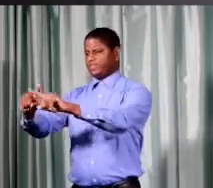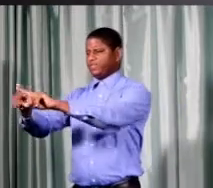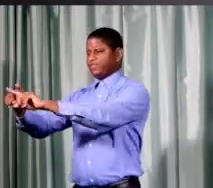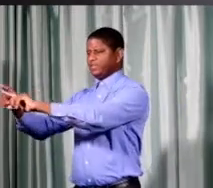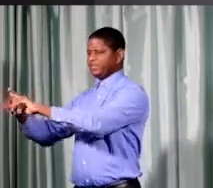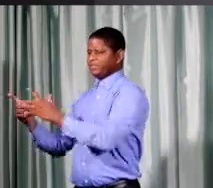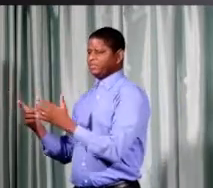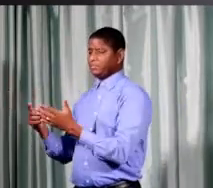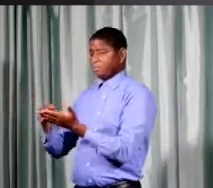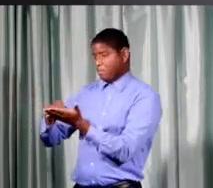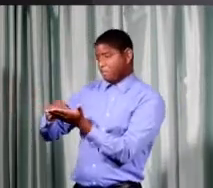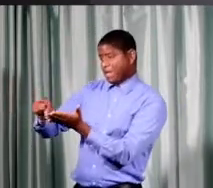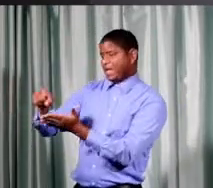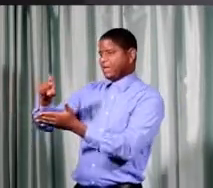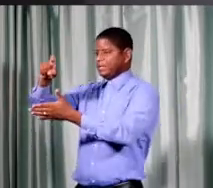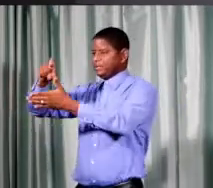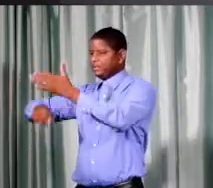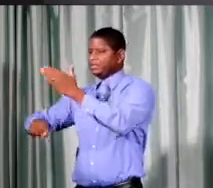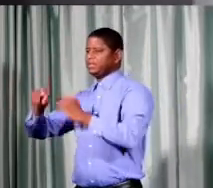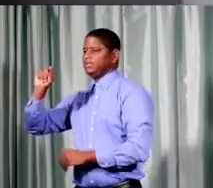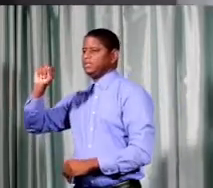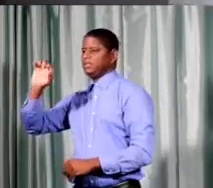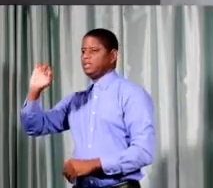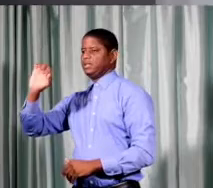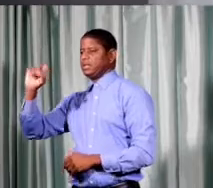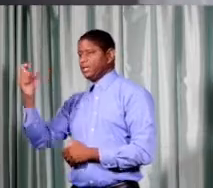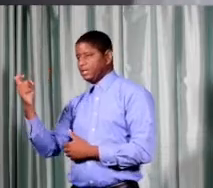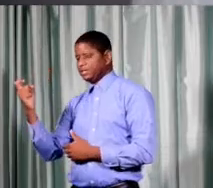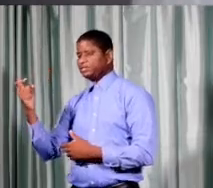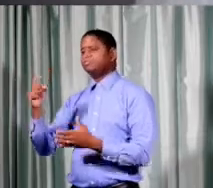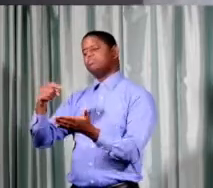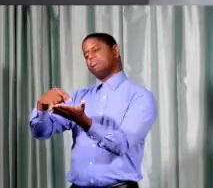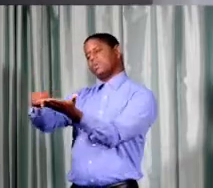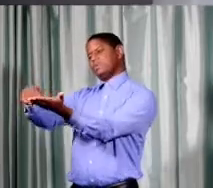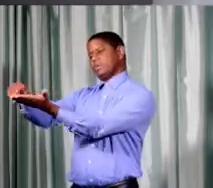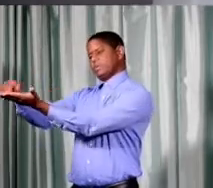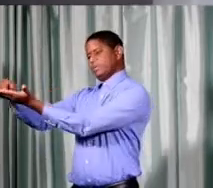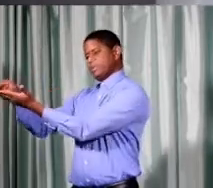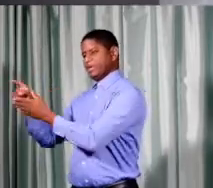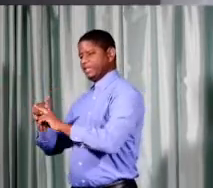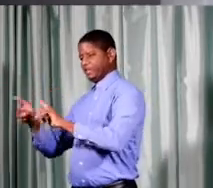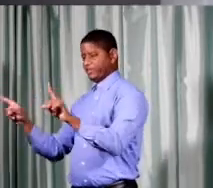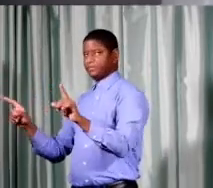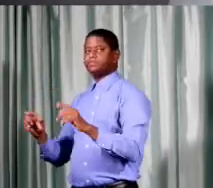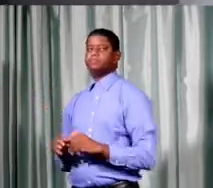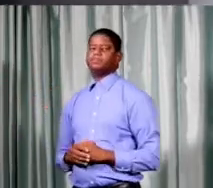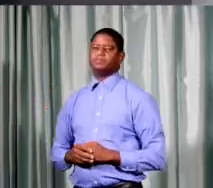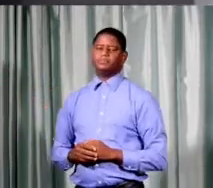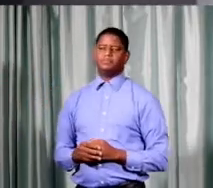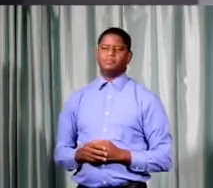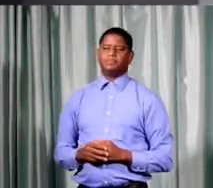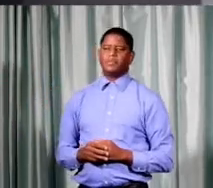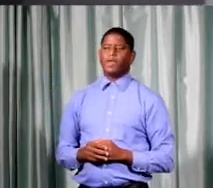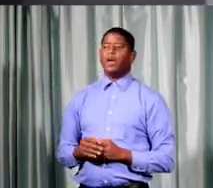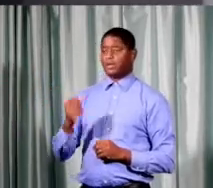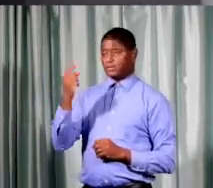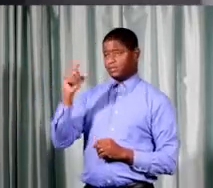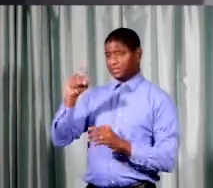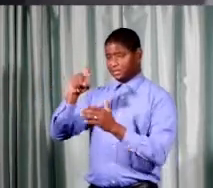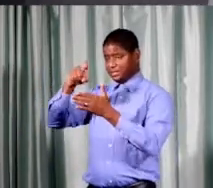what you submit. All right? They give you a form, you put in the information. All